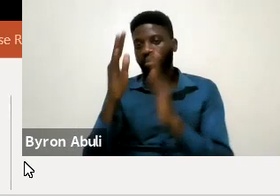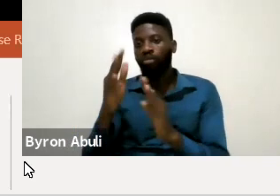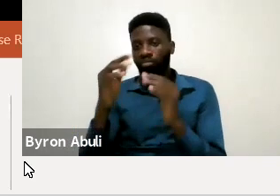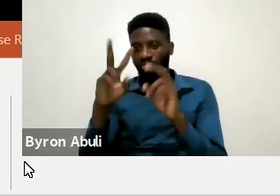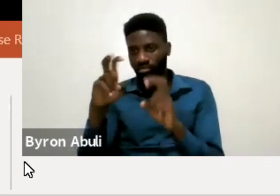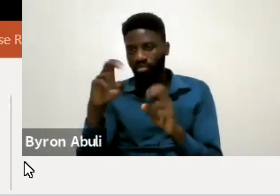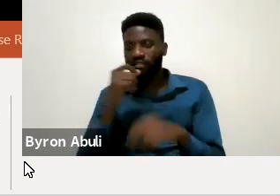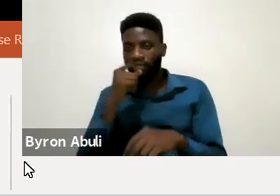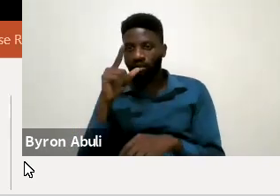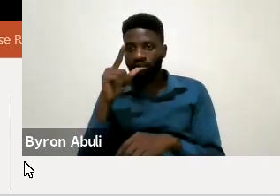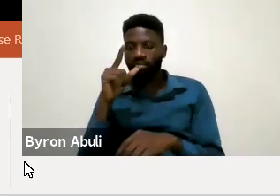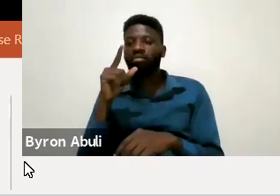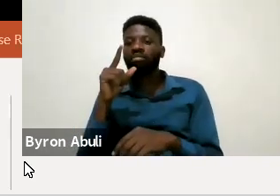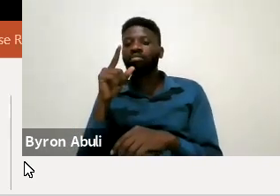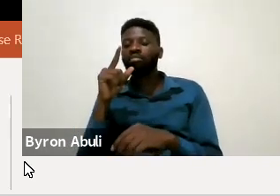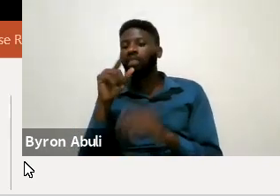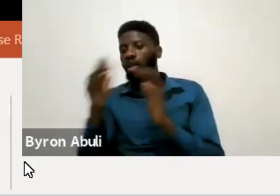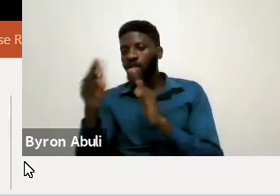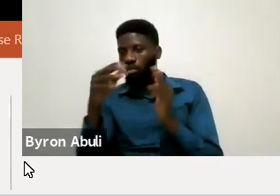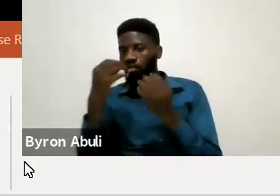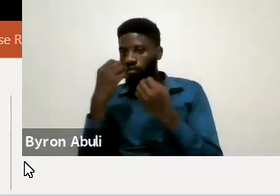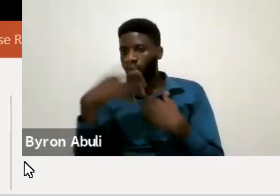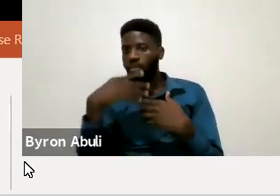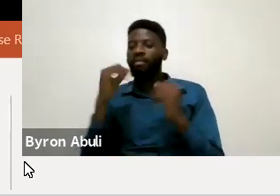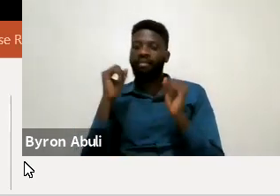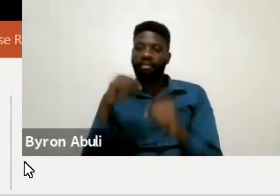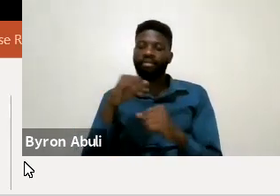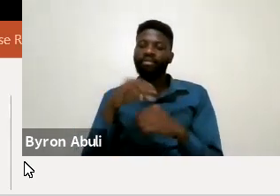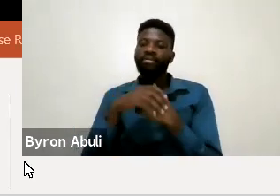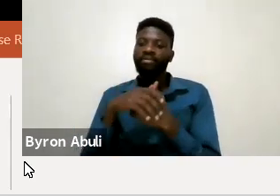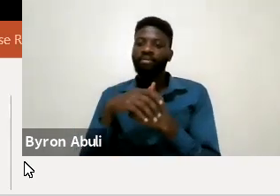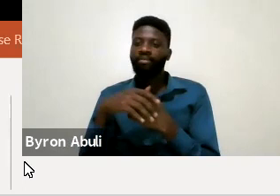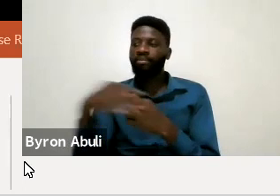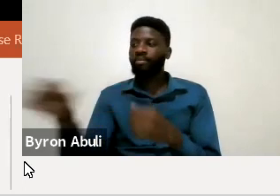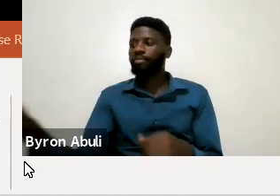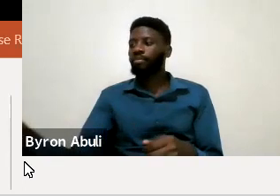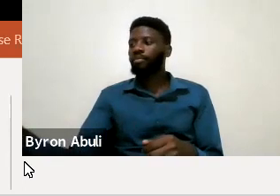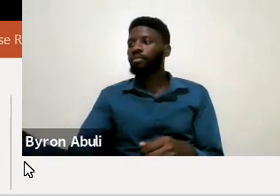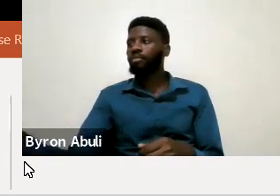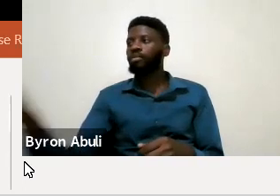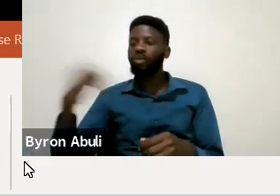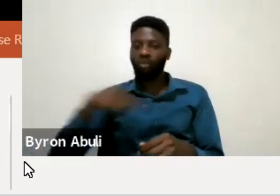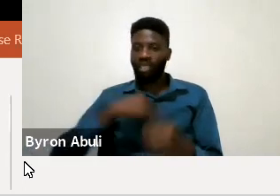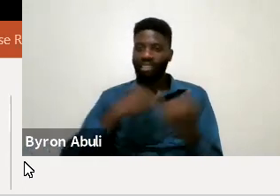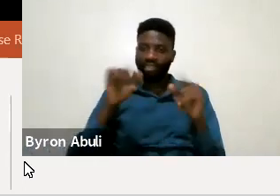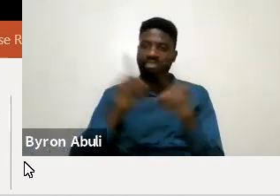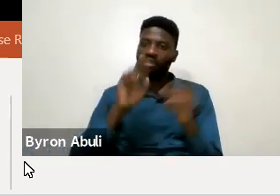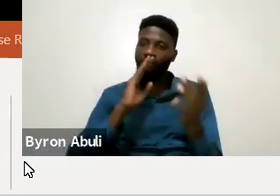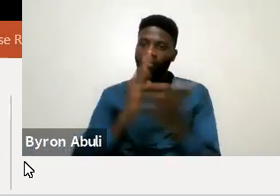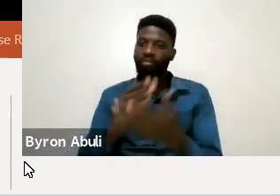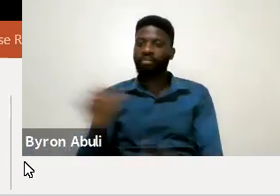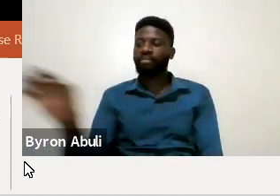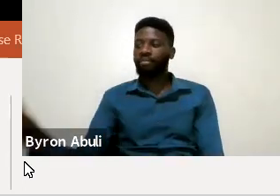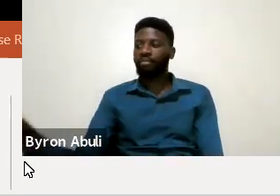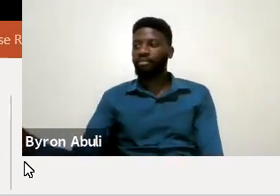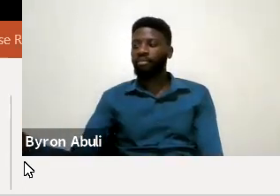from credible sources, please reach out to me personally. We are also trying to establish.